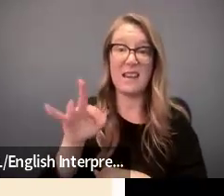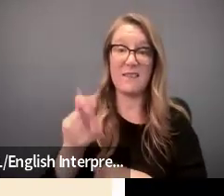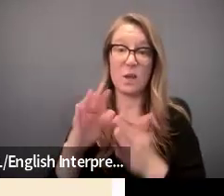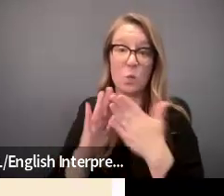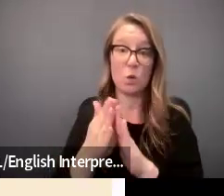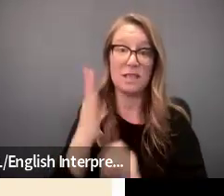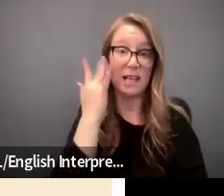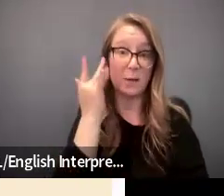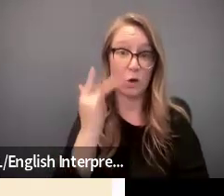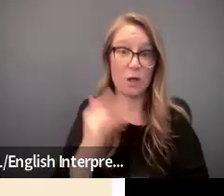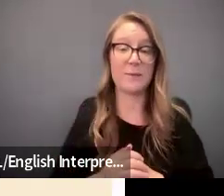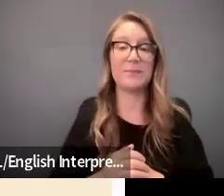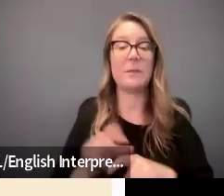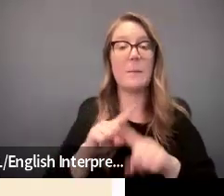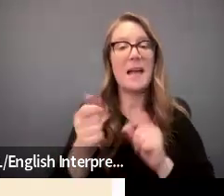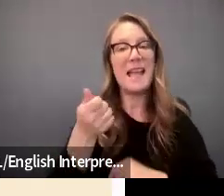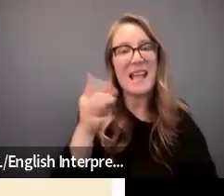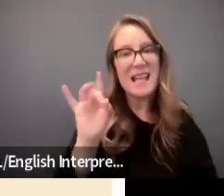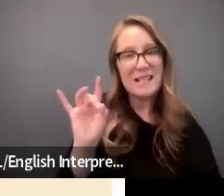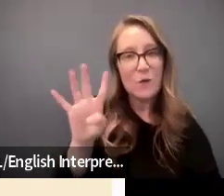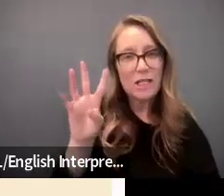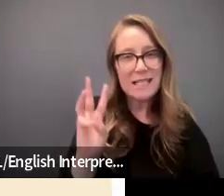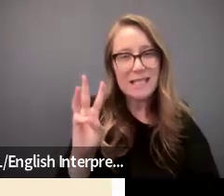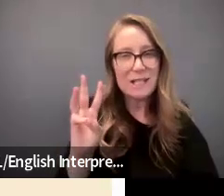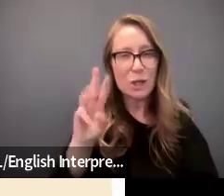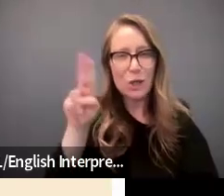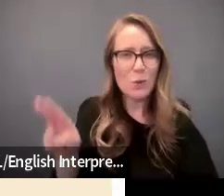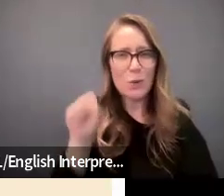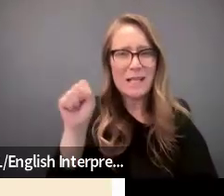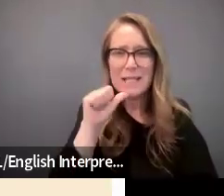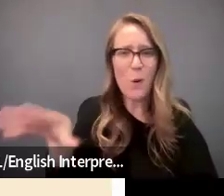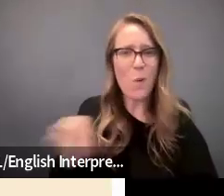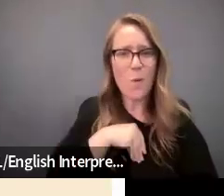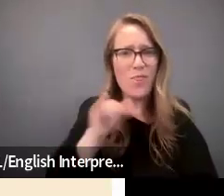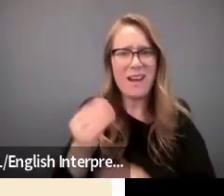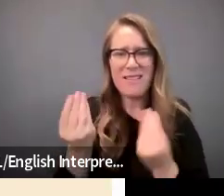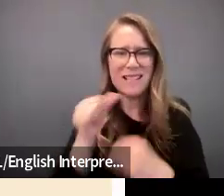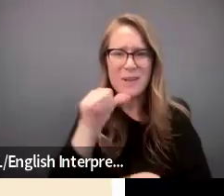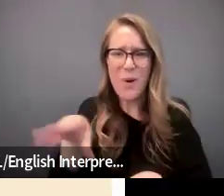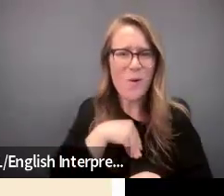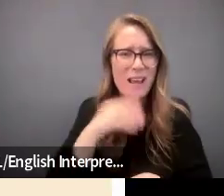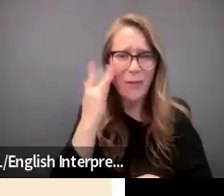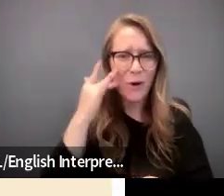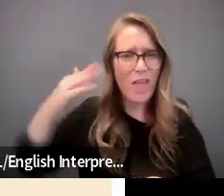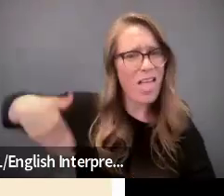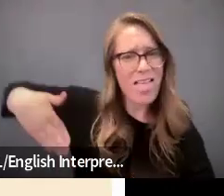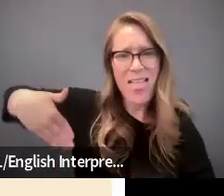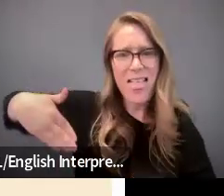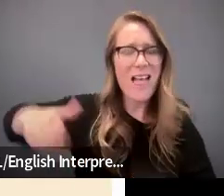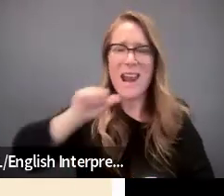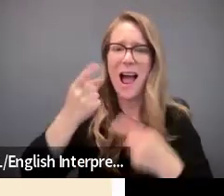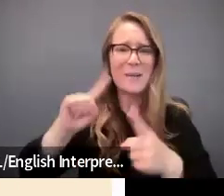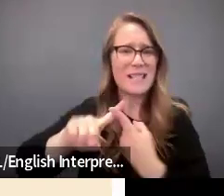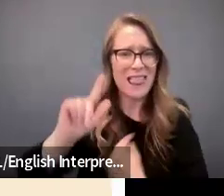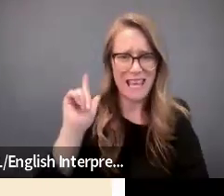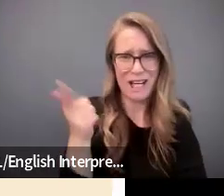California. But yet in 1846, the U.S. didn't own that land. They didn't own California yet. That didn't come till